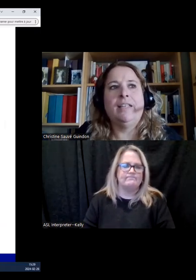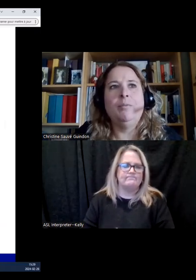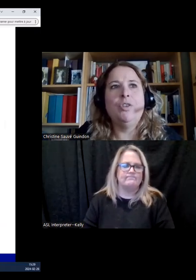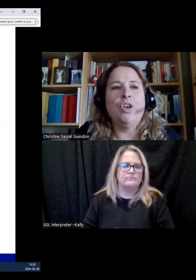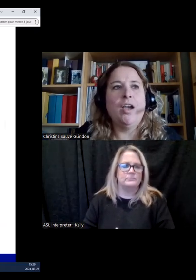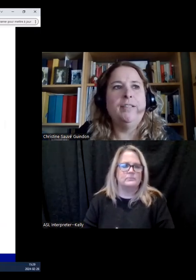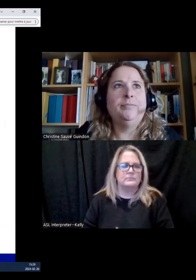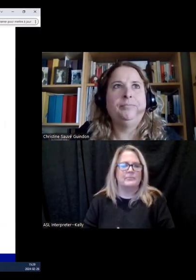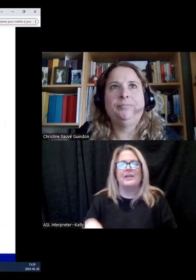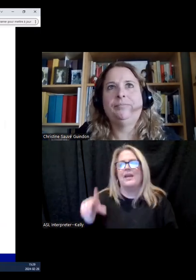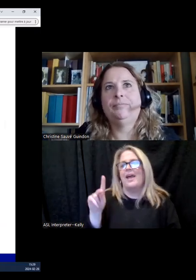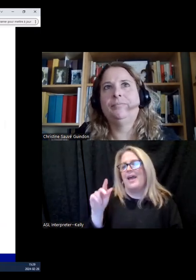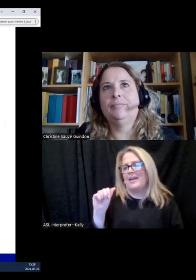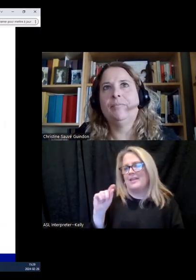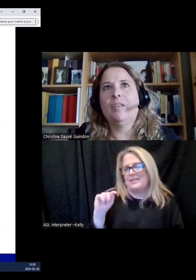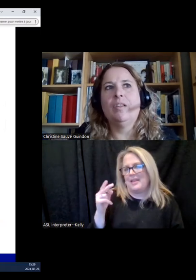And Catherine with Sean.